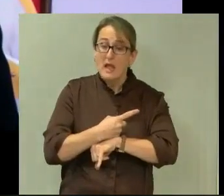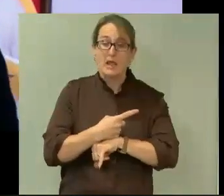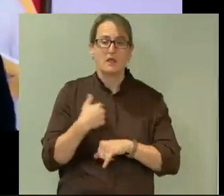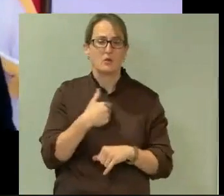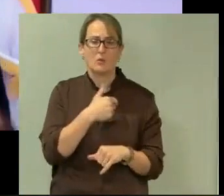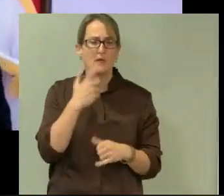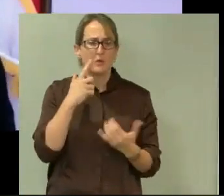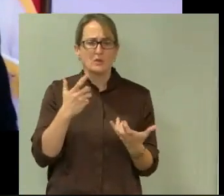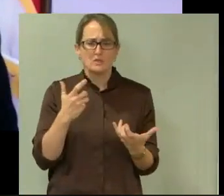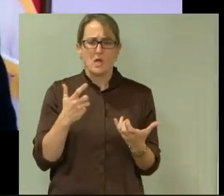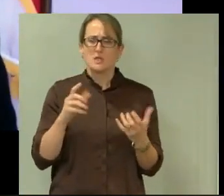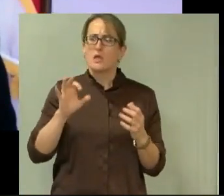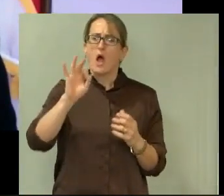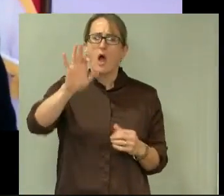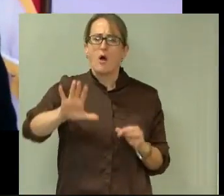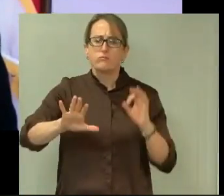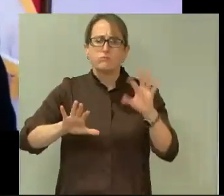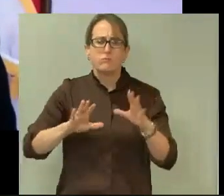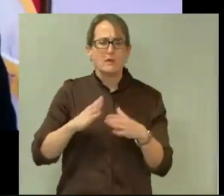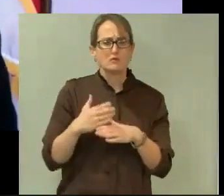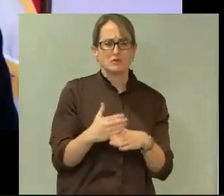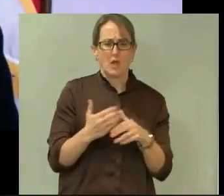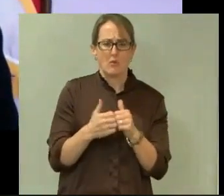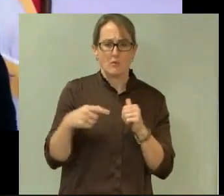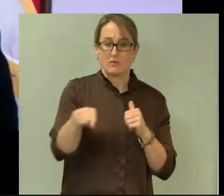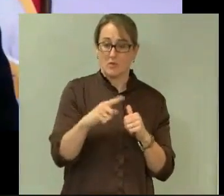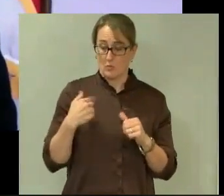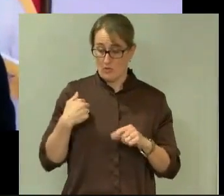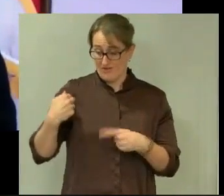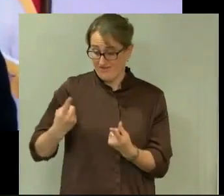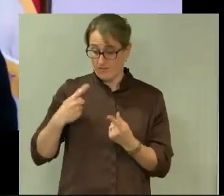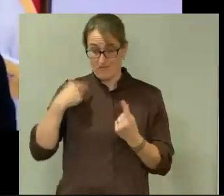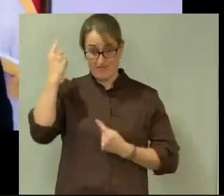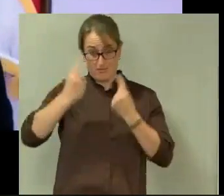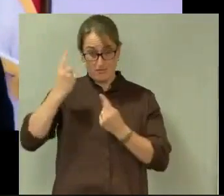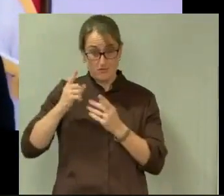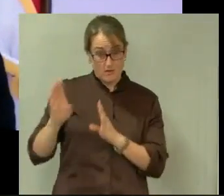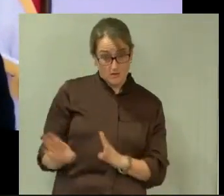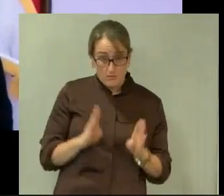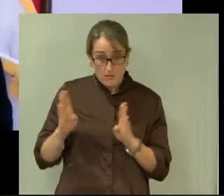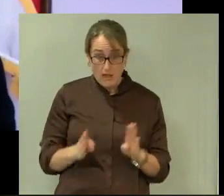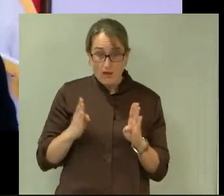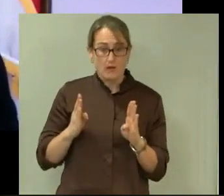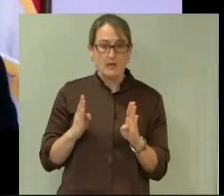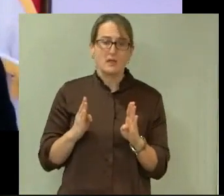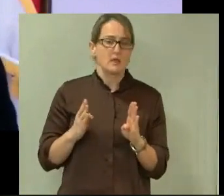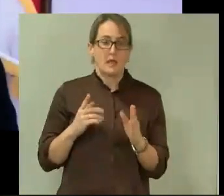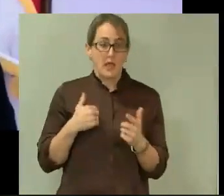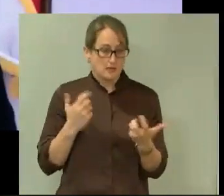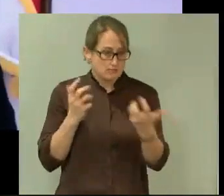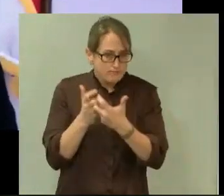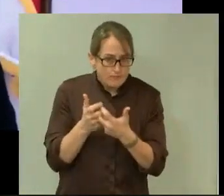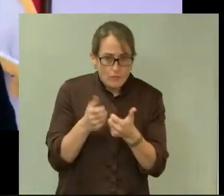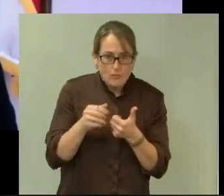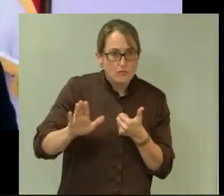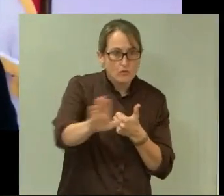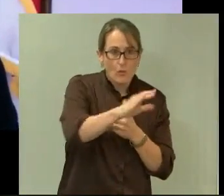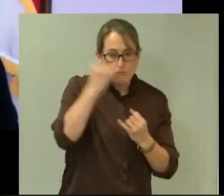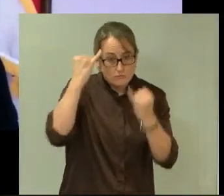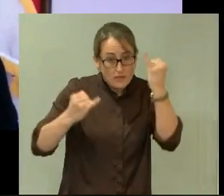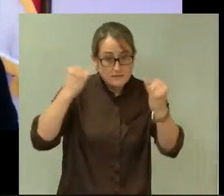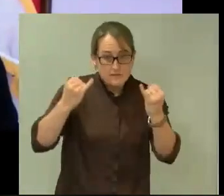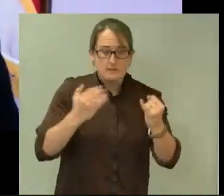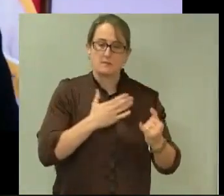testing, to share what we've been hearing and thinking and planning, to match that up with what you're doing. Please send us your plans. We want to continue